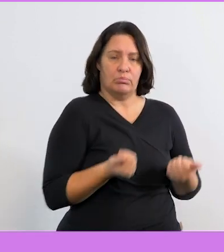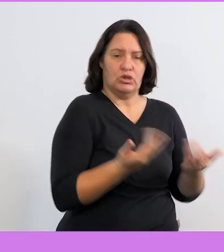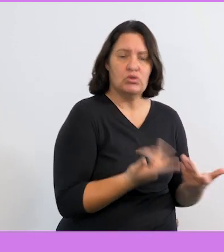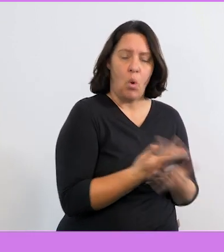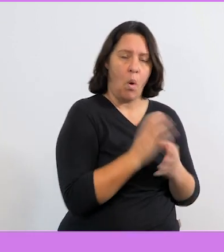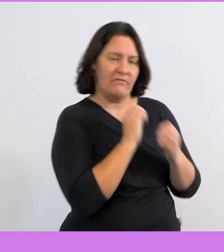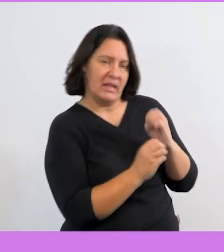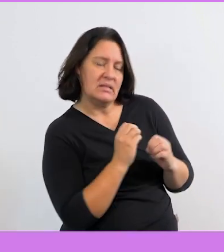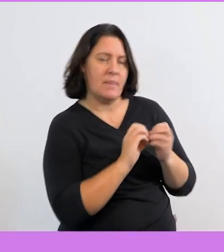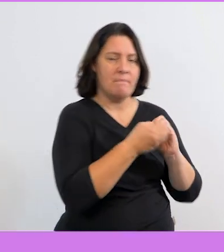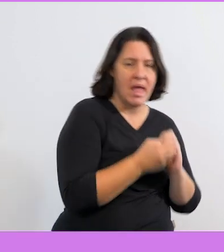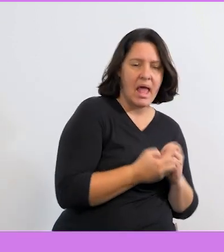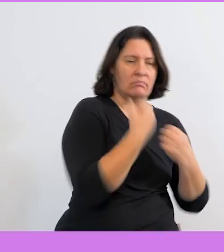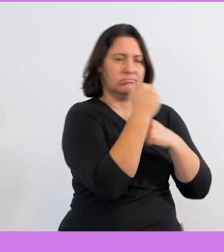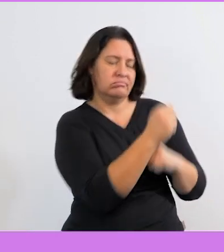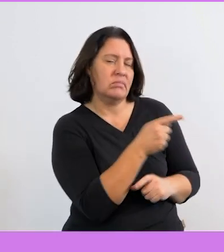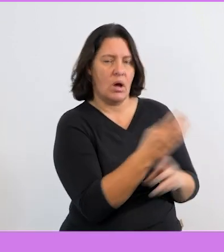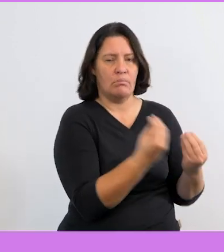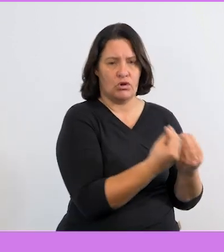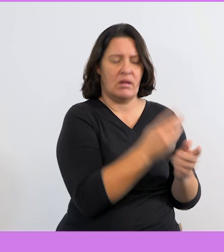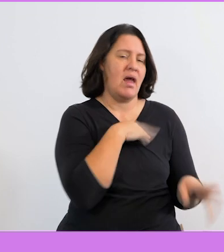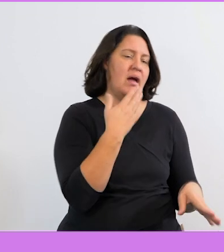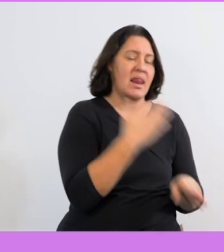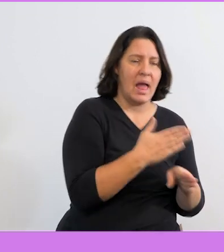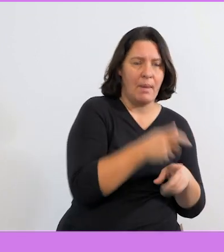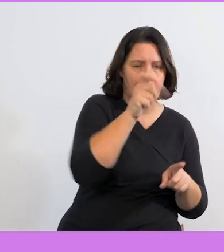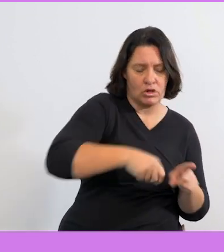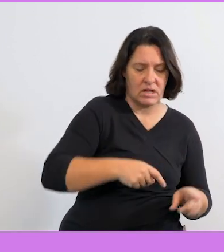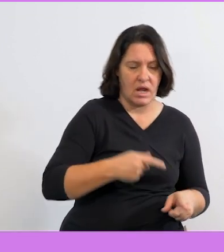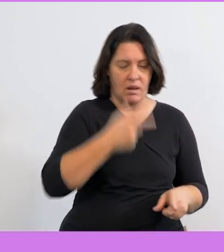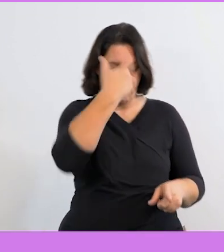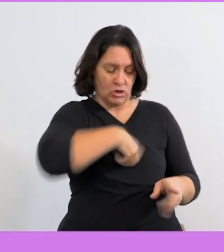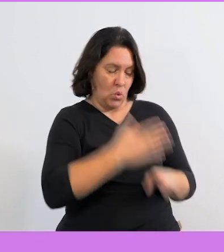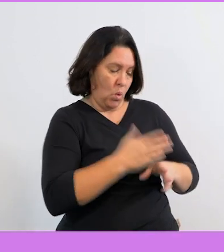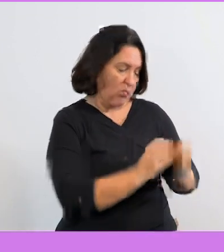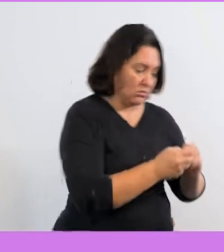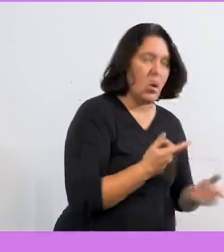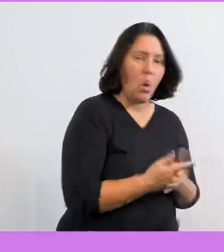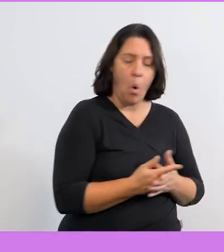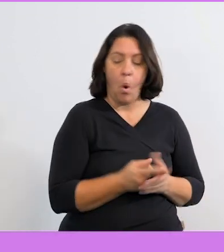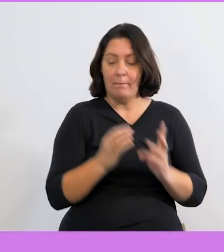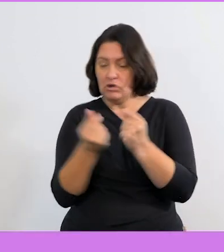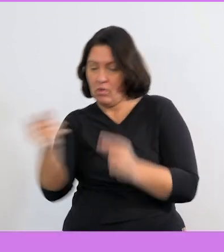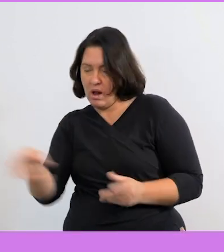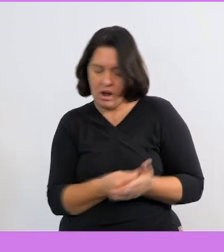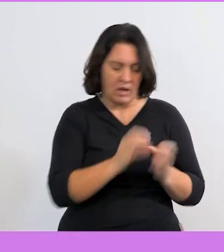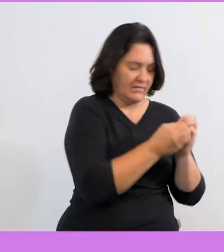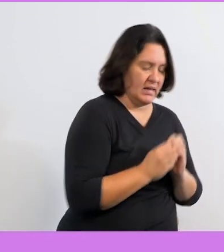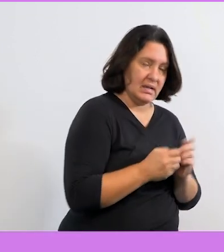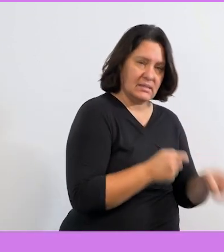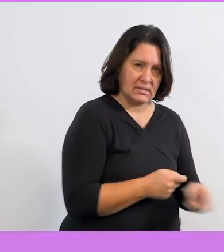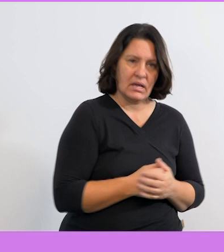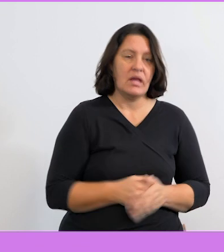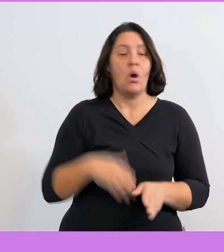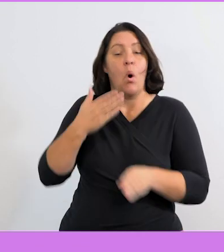to producing or manufacturing the product. For example, labor, raw materials, etc. Then your operating